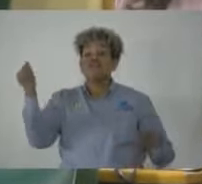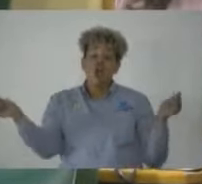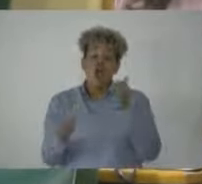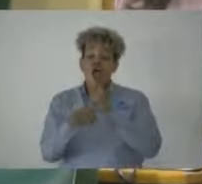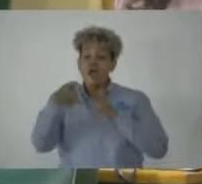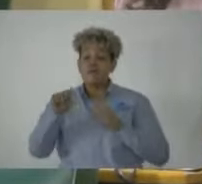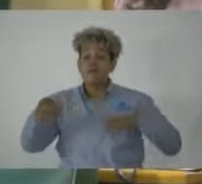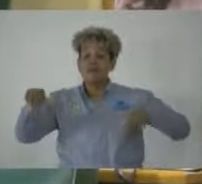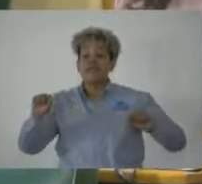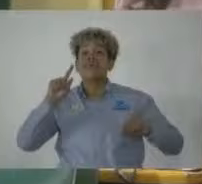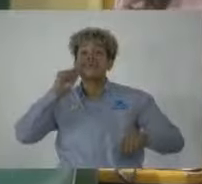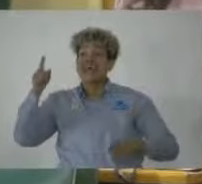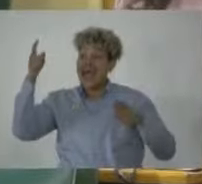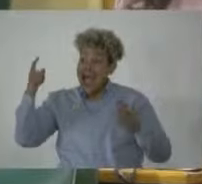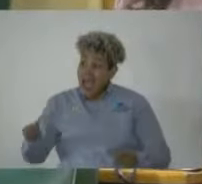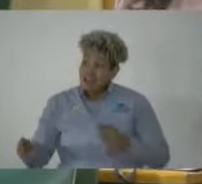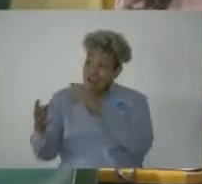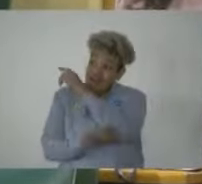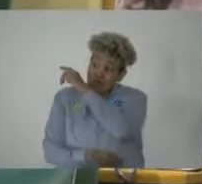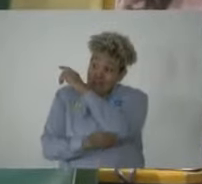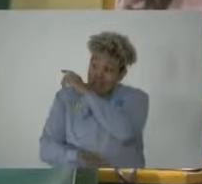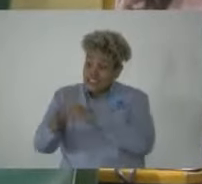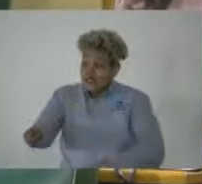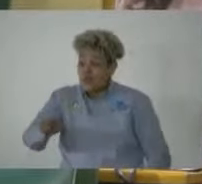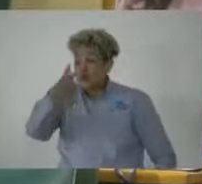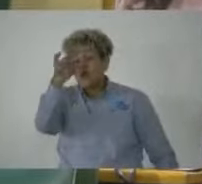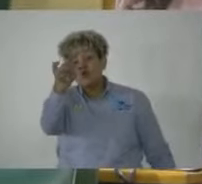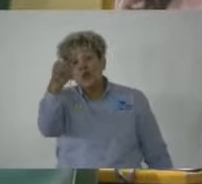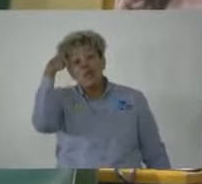PNP, the incidence of poverty was